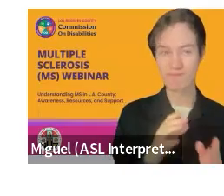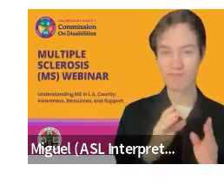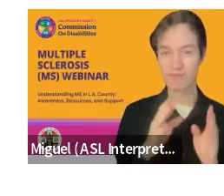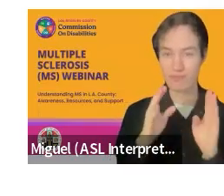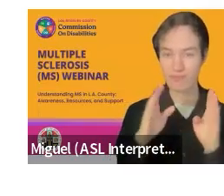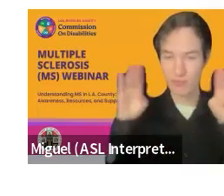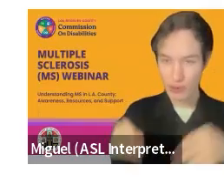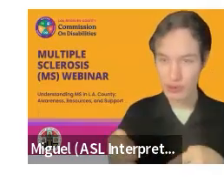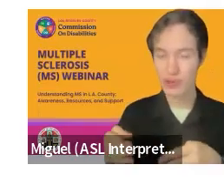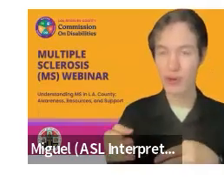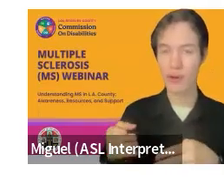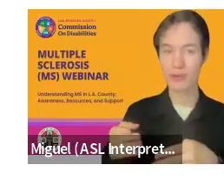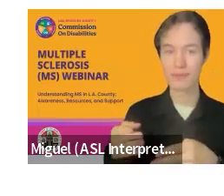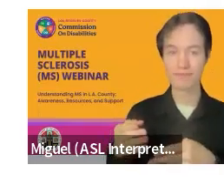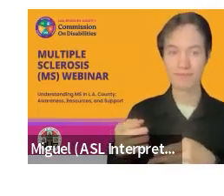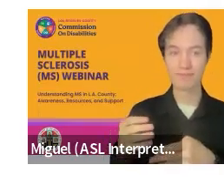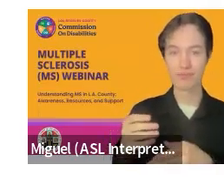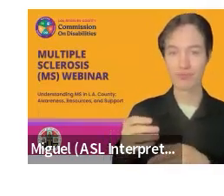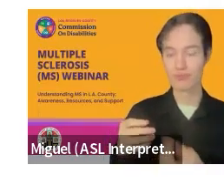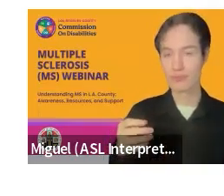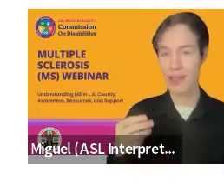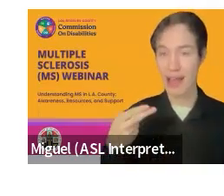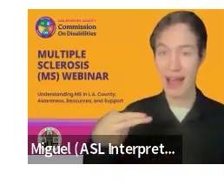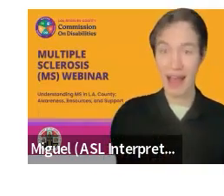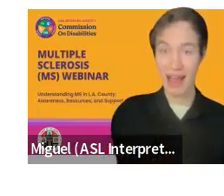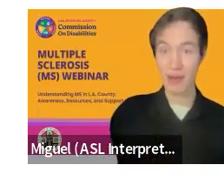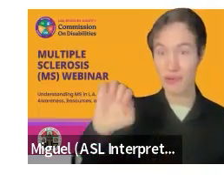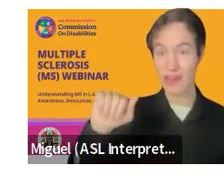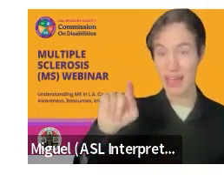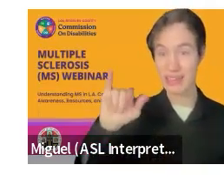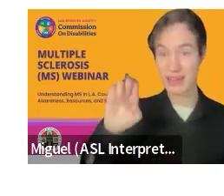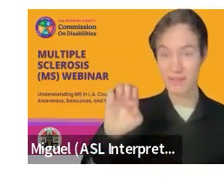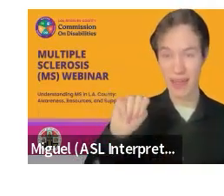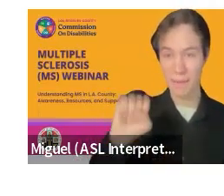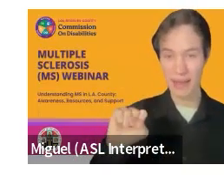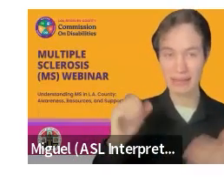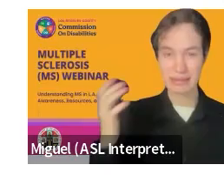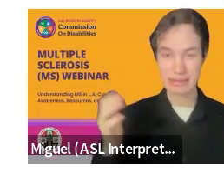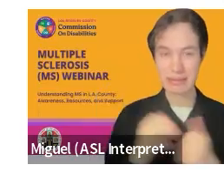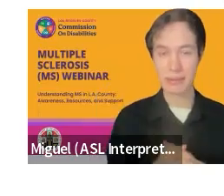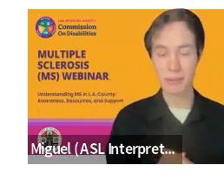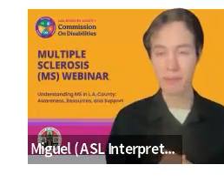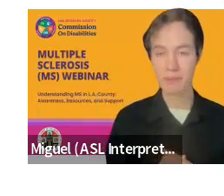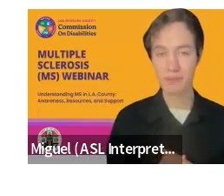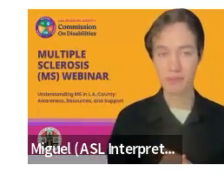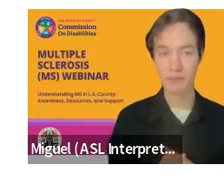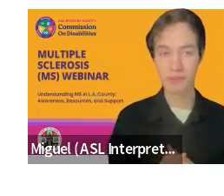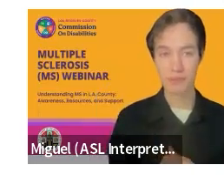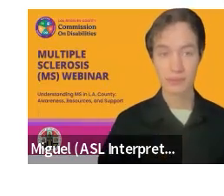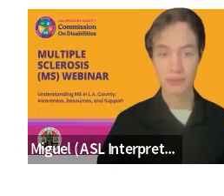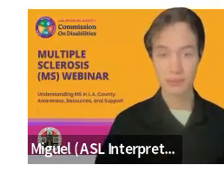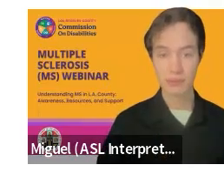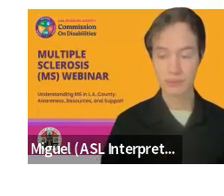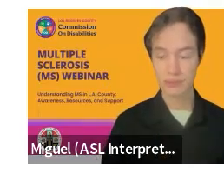So thus far, I have not actually used these last two options for progressive MS. Okay,